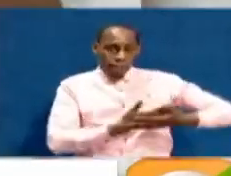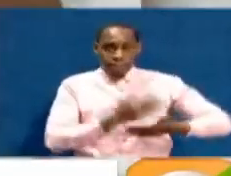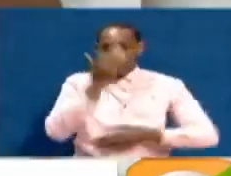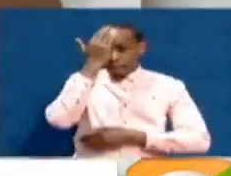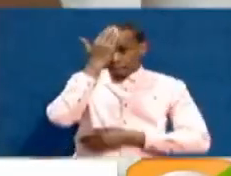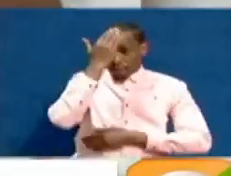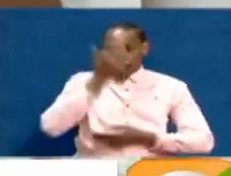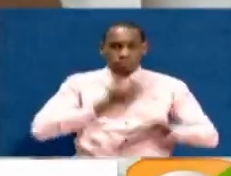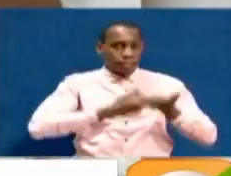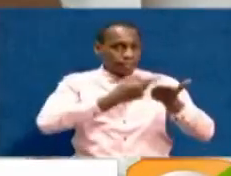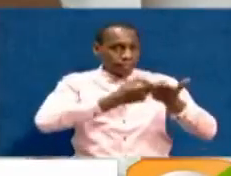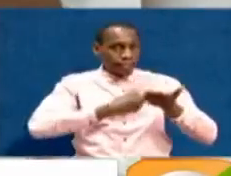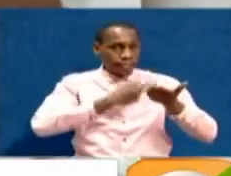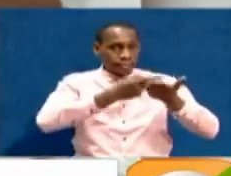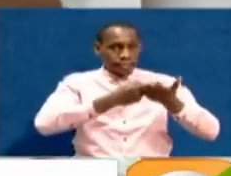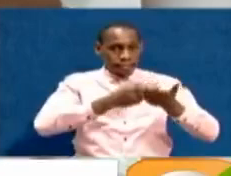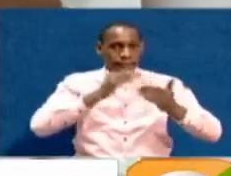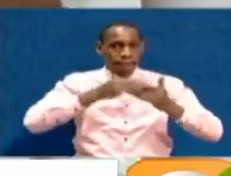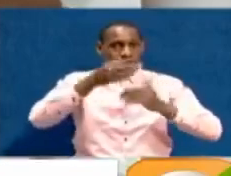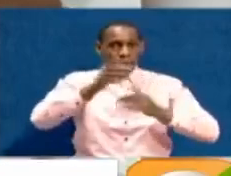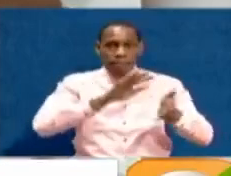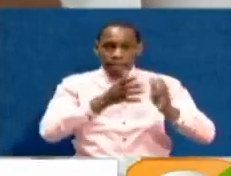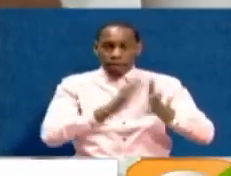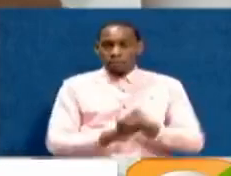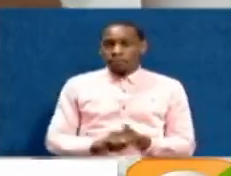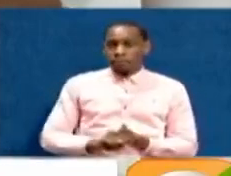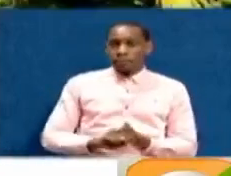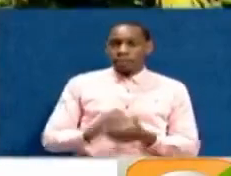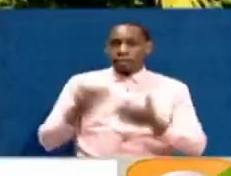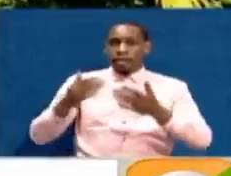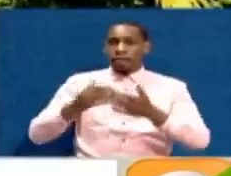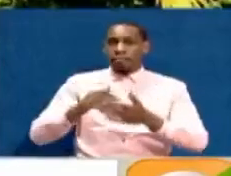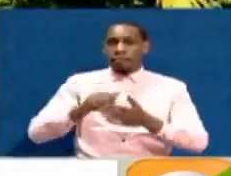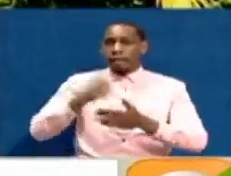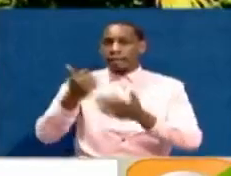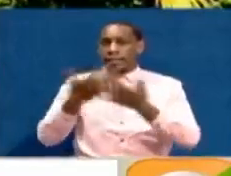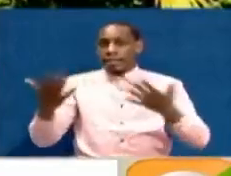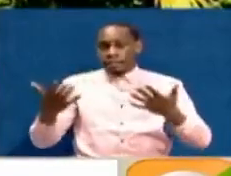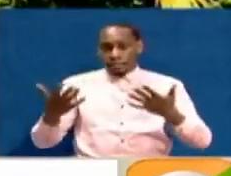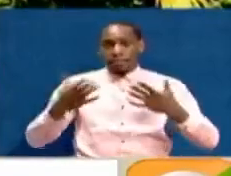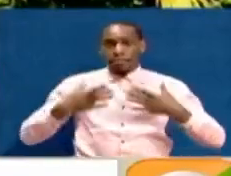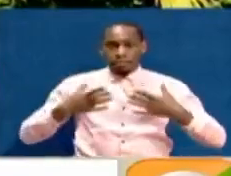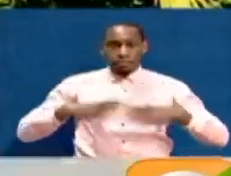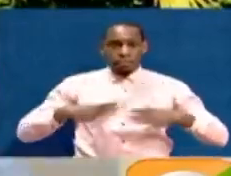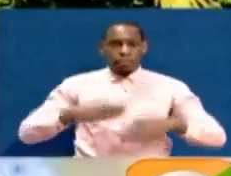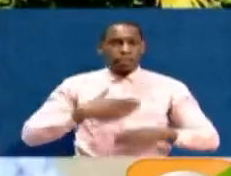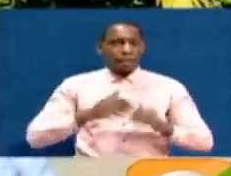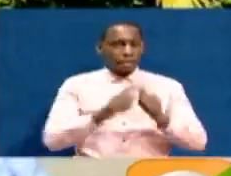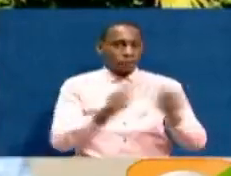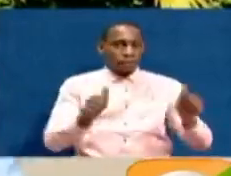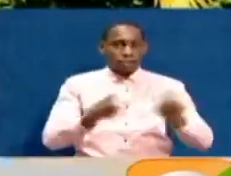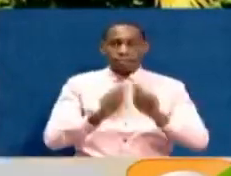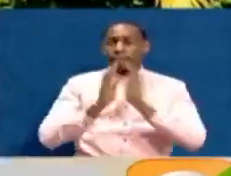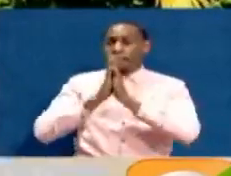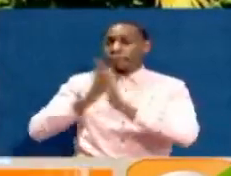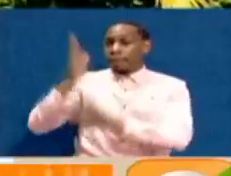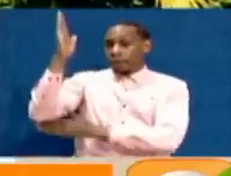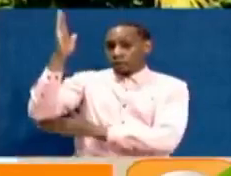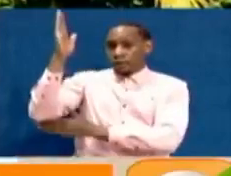on Monday to discuss the way forward. Mambo ingine sasa ni watu wangu wakue sawa, naomba